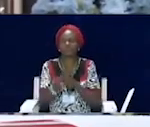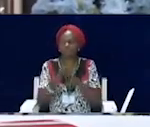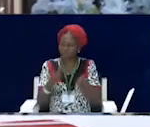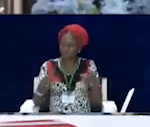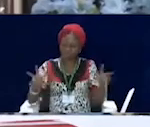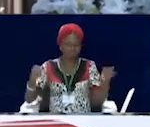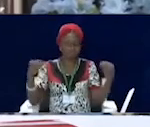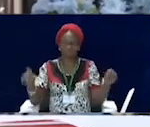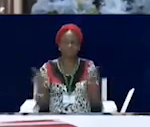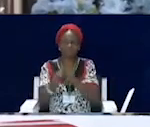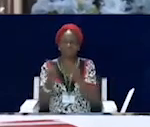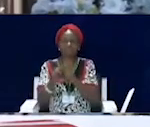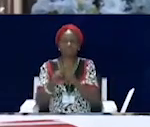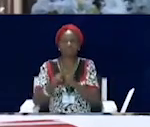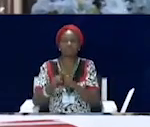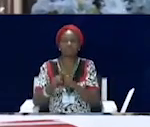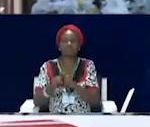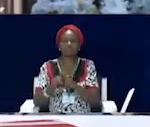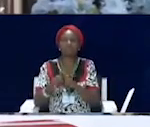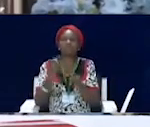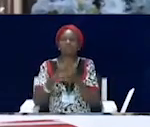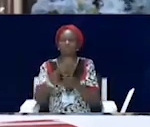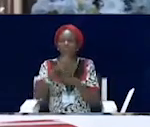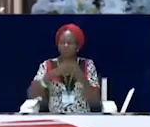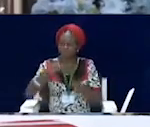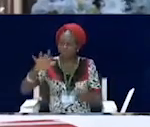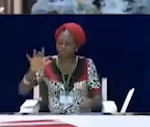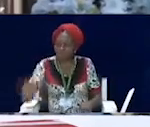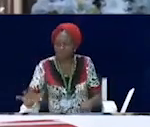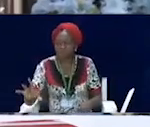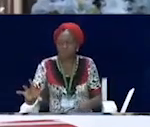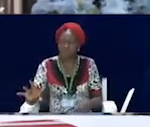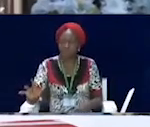alike. It is when you touch